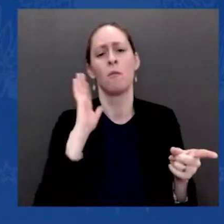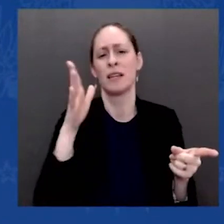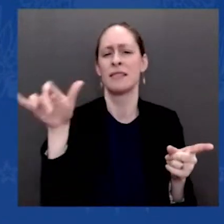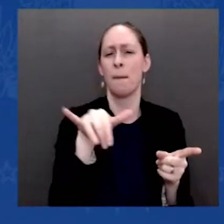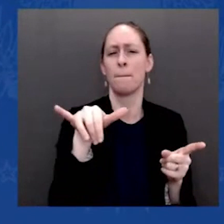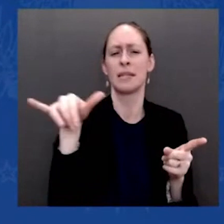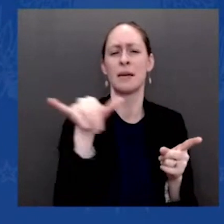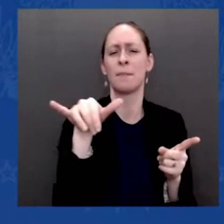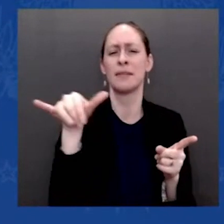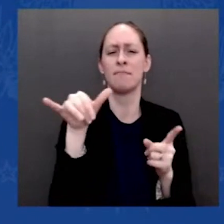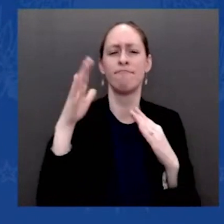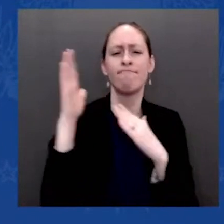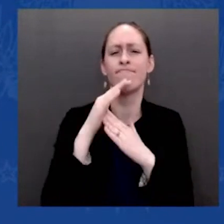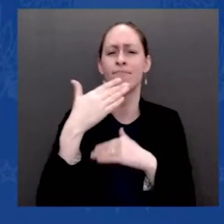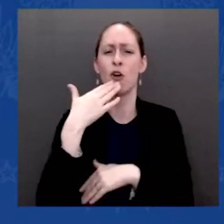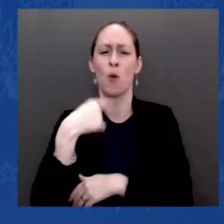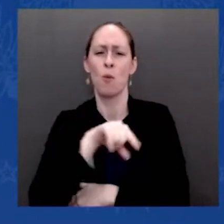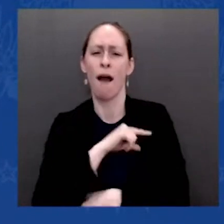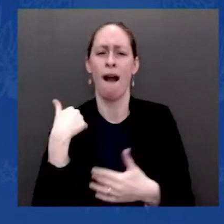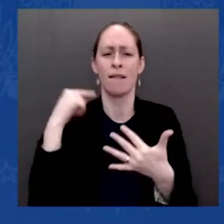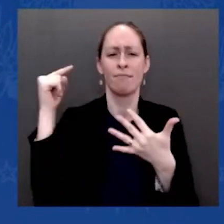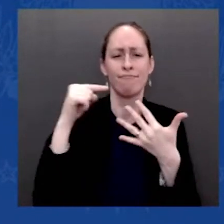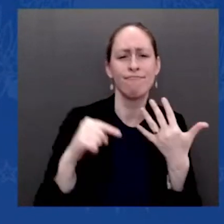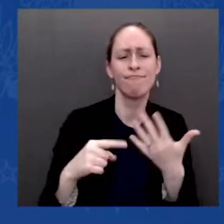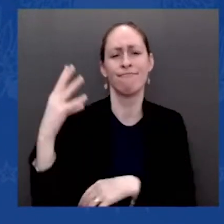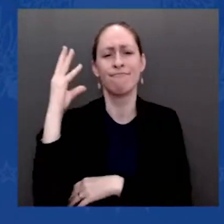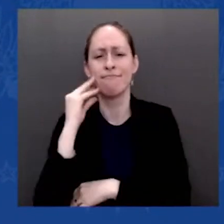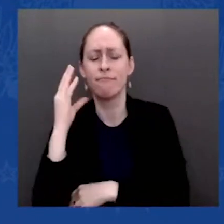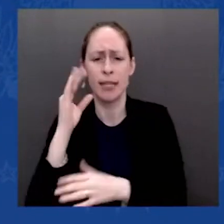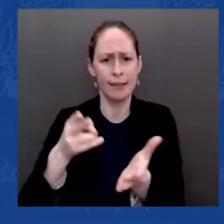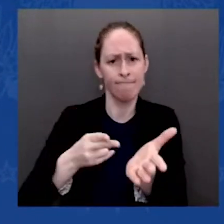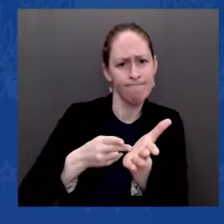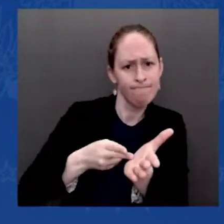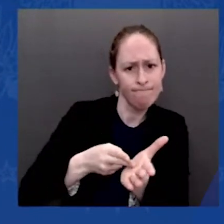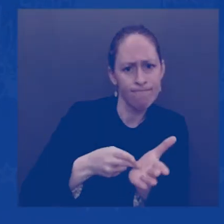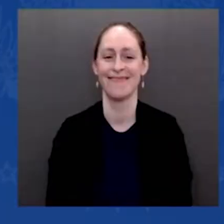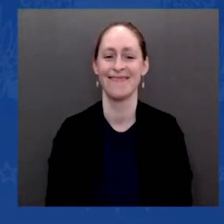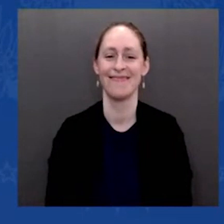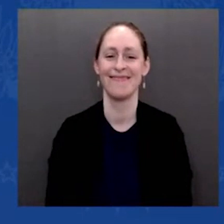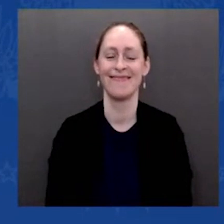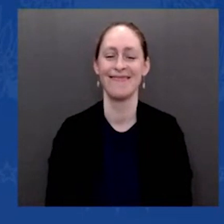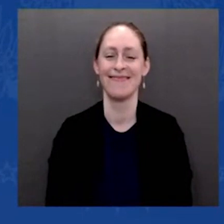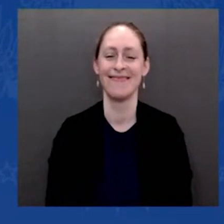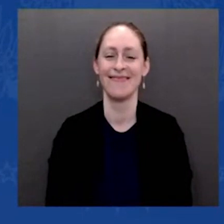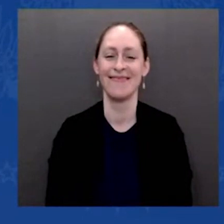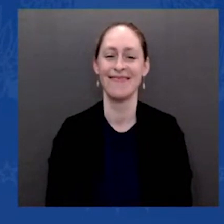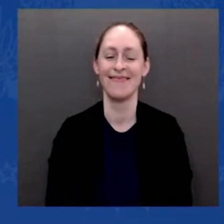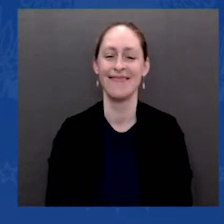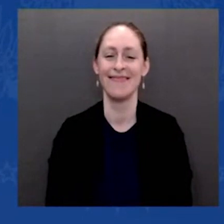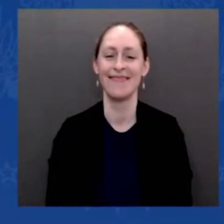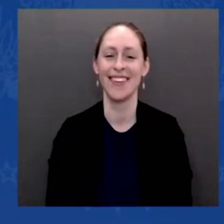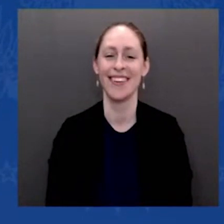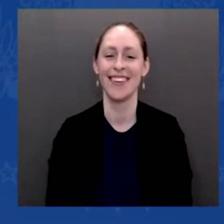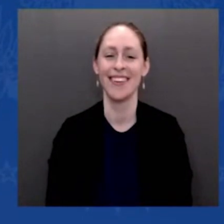integrity. And that person will be the first Black woman ever nominated to the United States Supreme Court. And I thought about what I might say